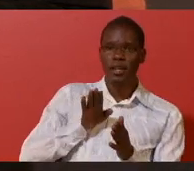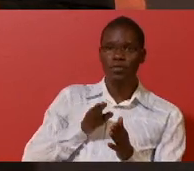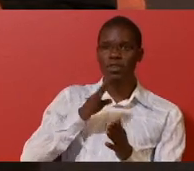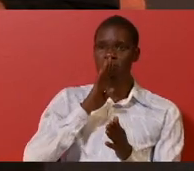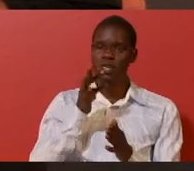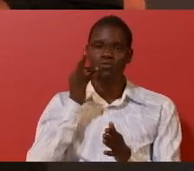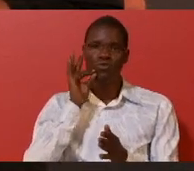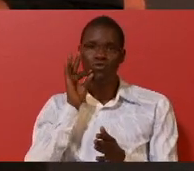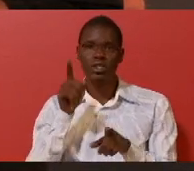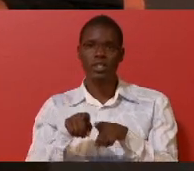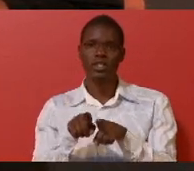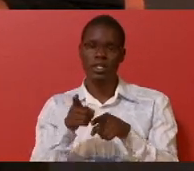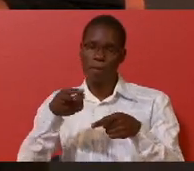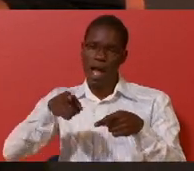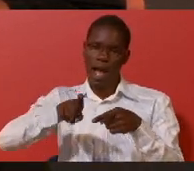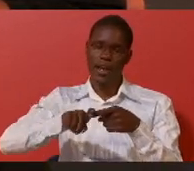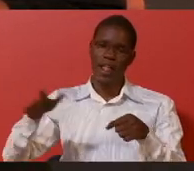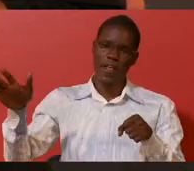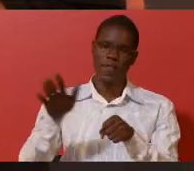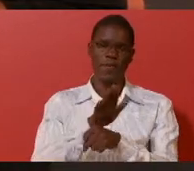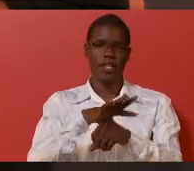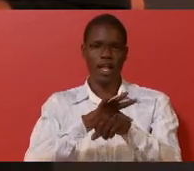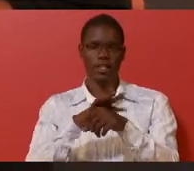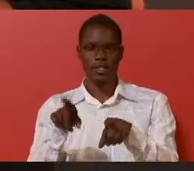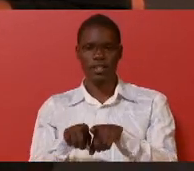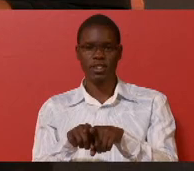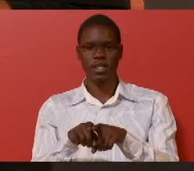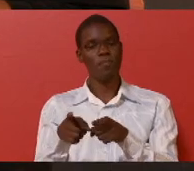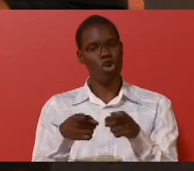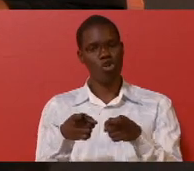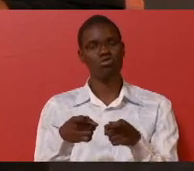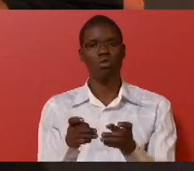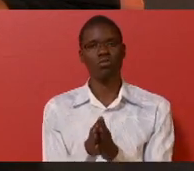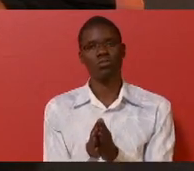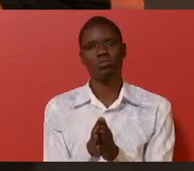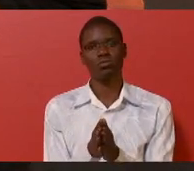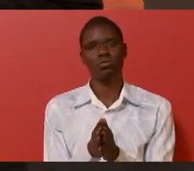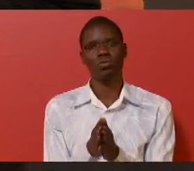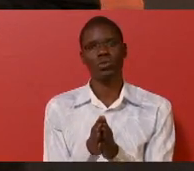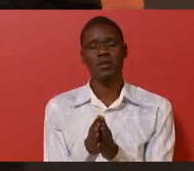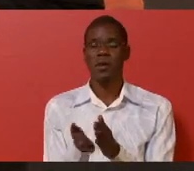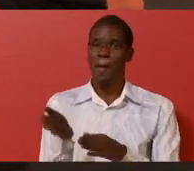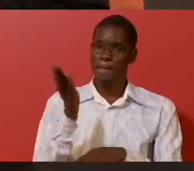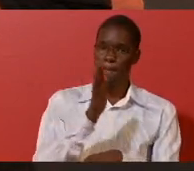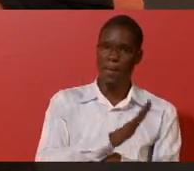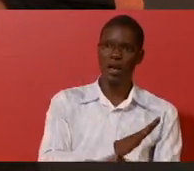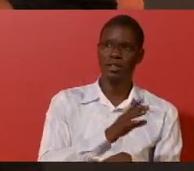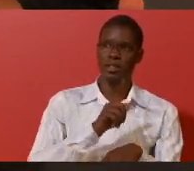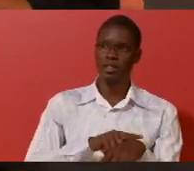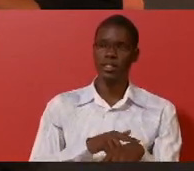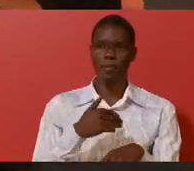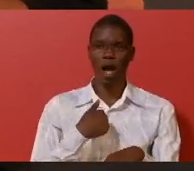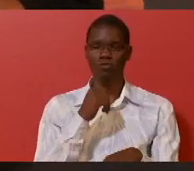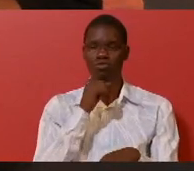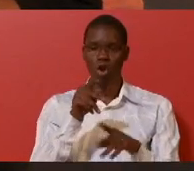and multiply. Fill the earth and subdue it. Now, back when there were no people